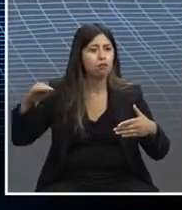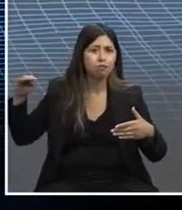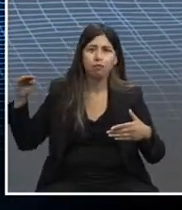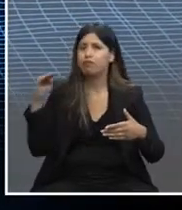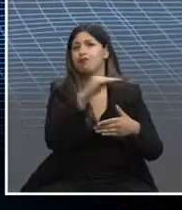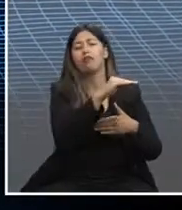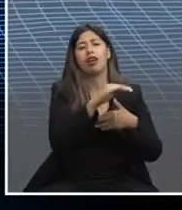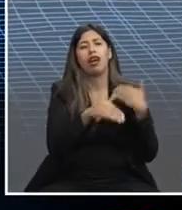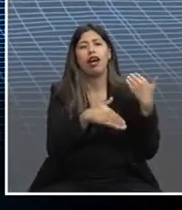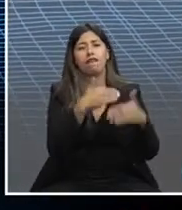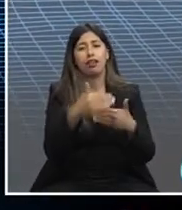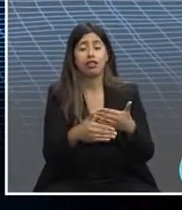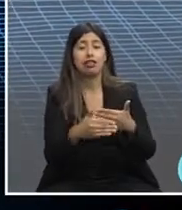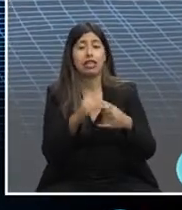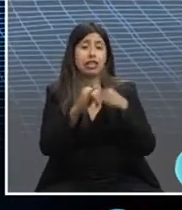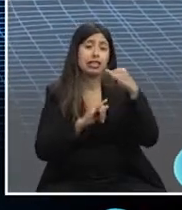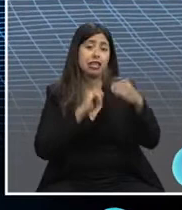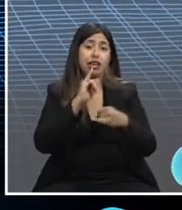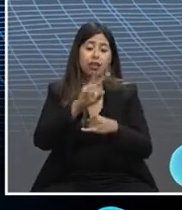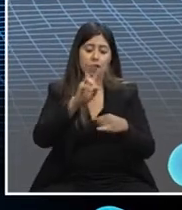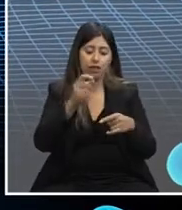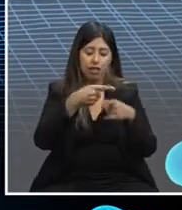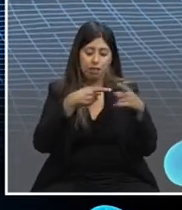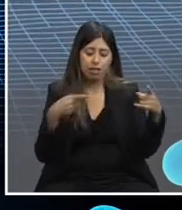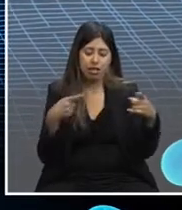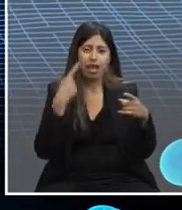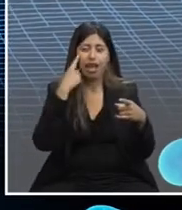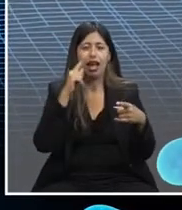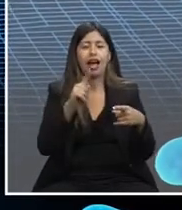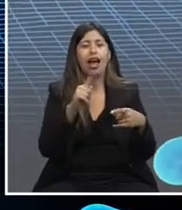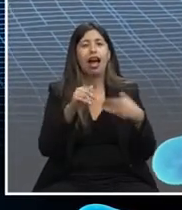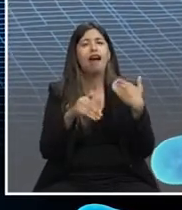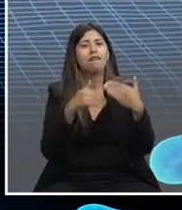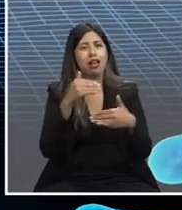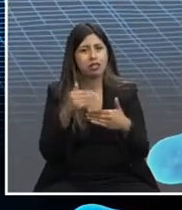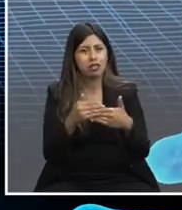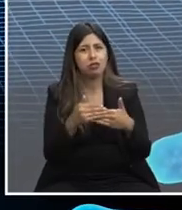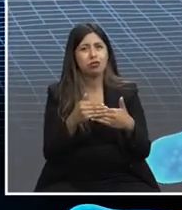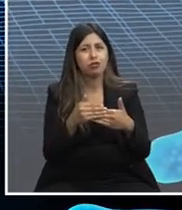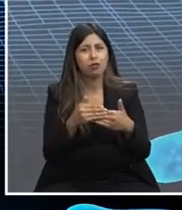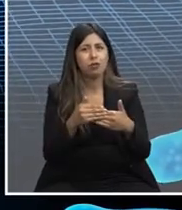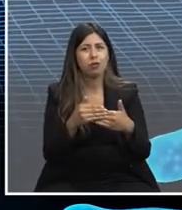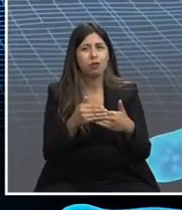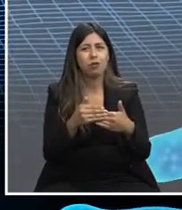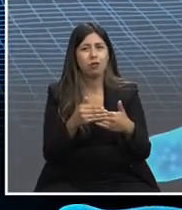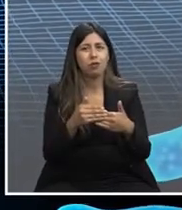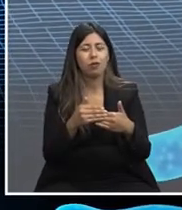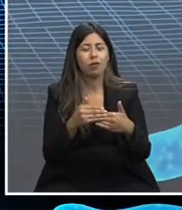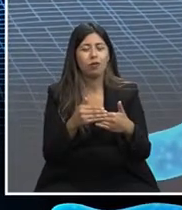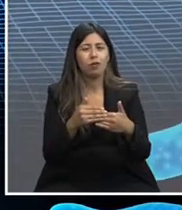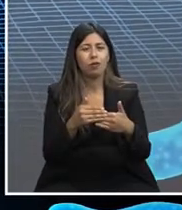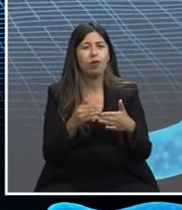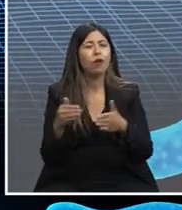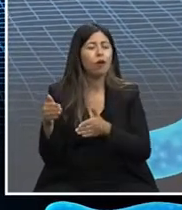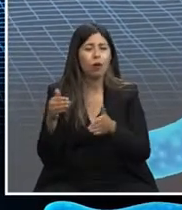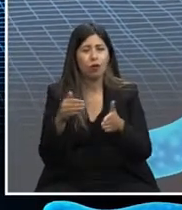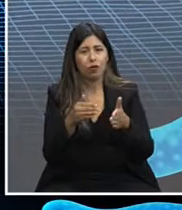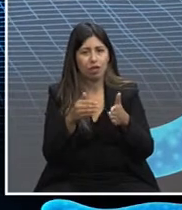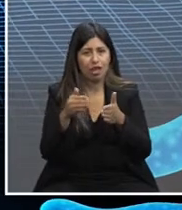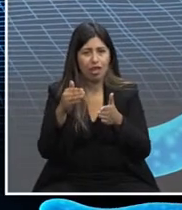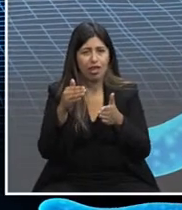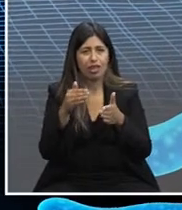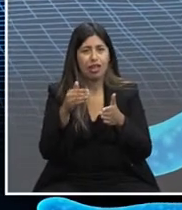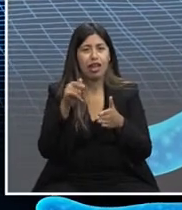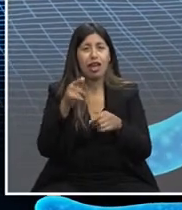mountain pass and found that the only route onwards was a narrow path along the cliffside, a crumbling ledge on the brink